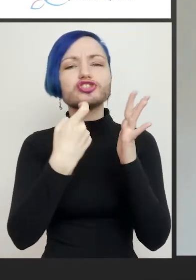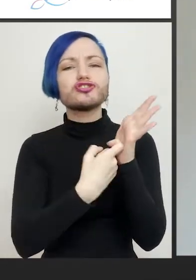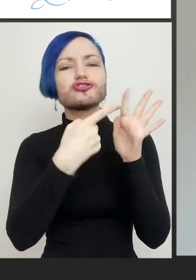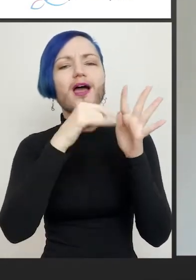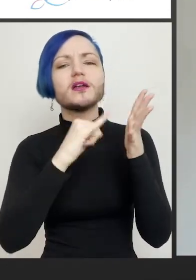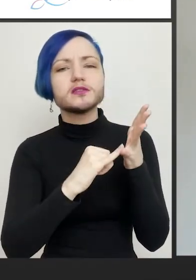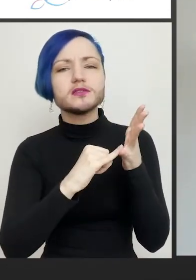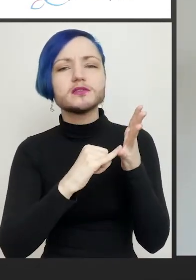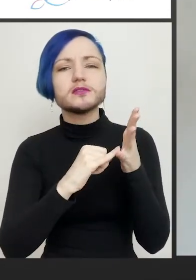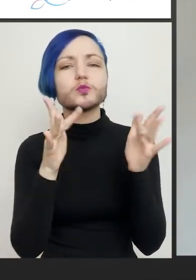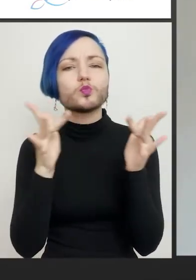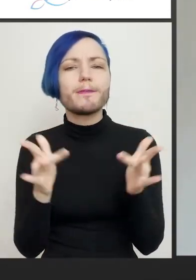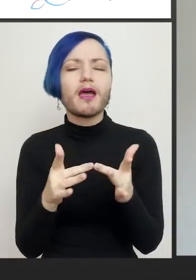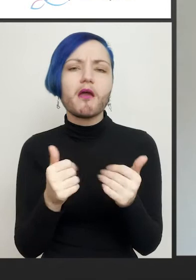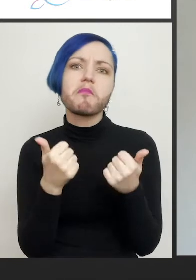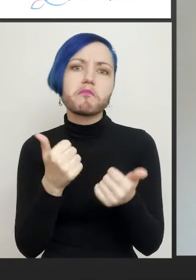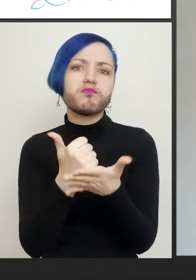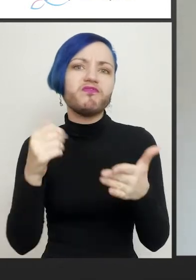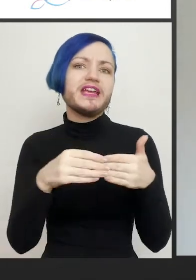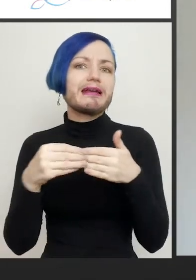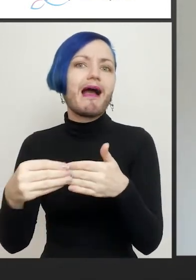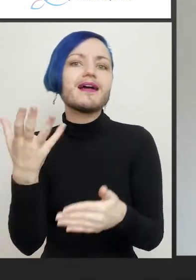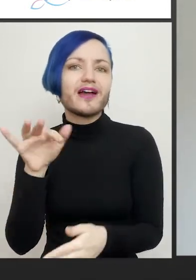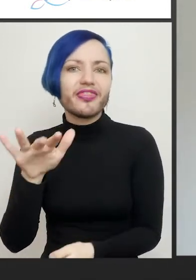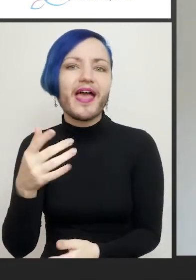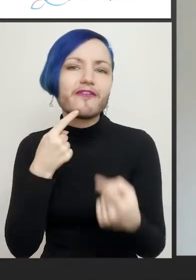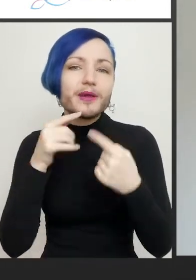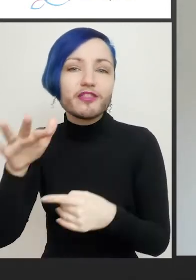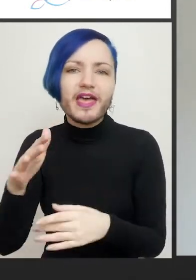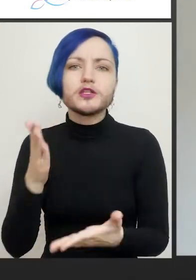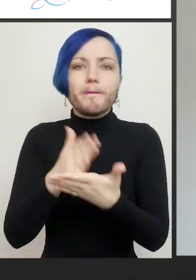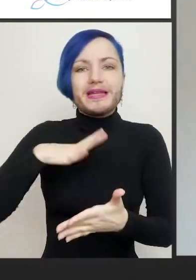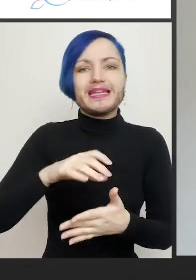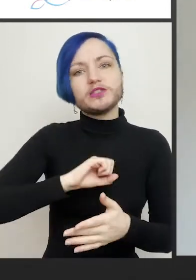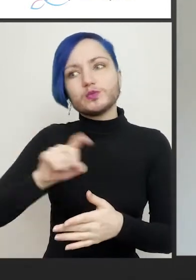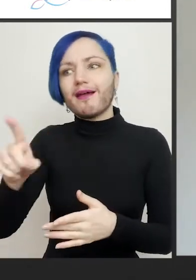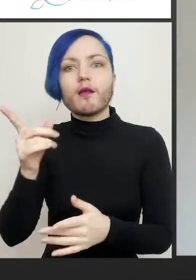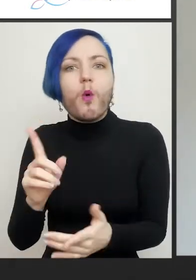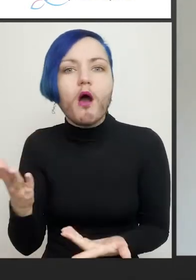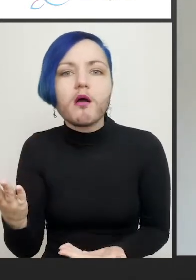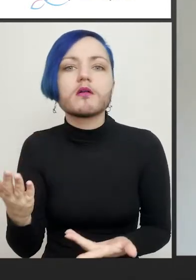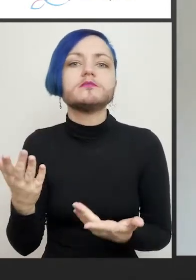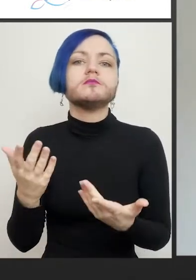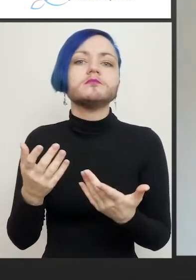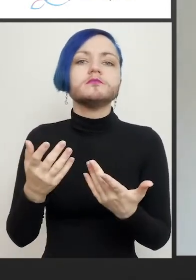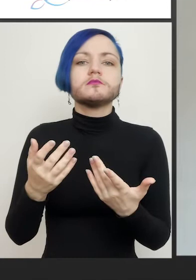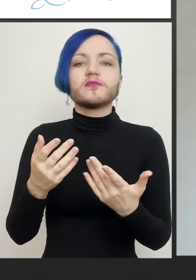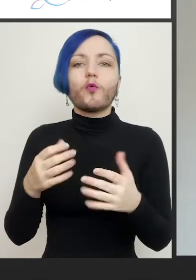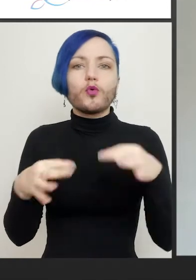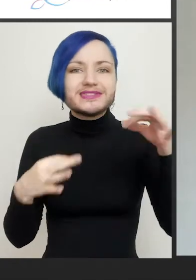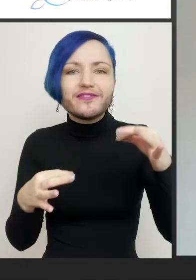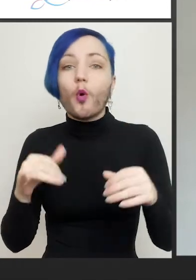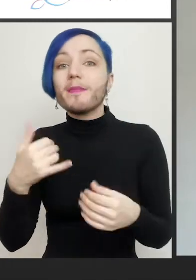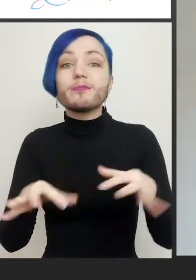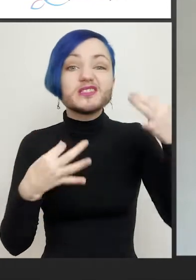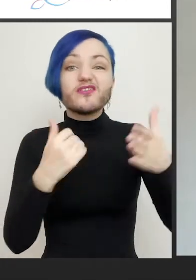a very good guide, a very practical guide to like what you actually need to send off if that's what you want to apply for, and why a gender recognition certificate